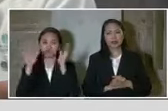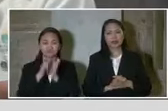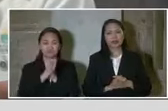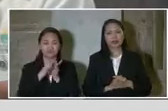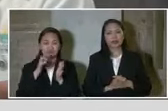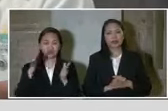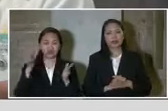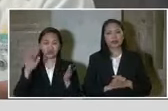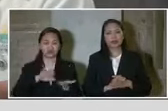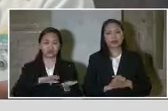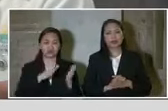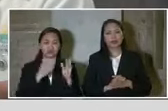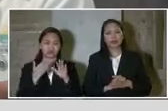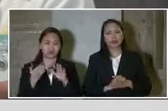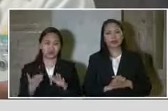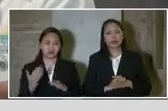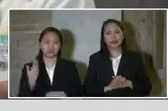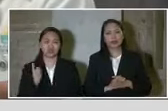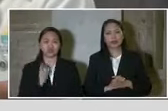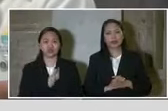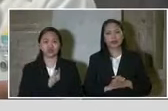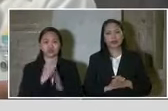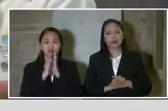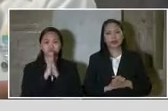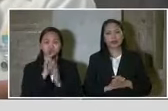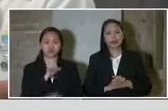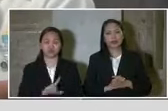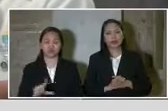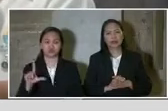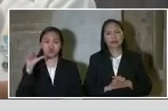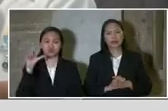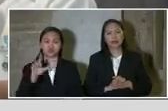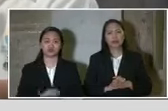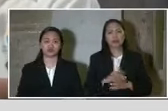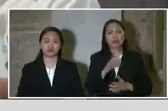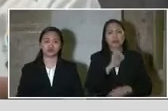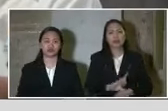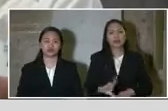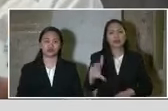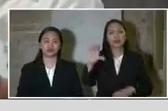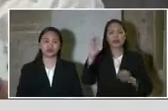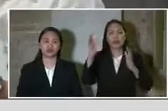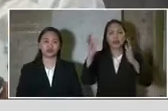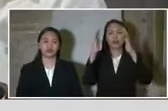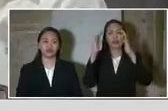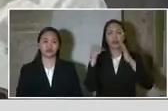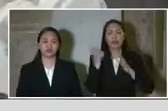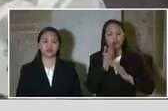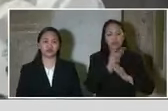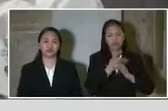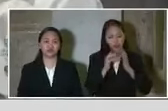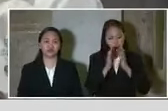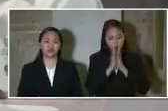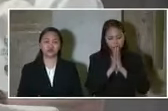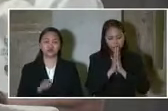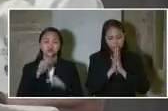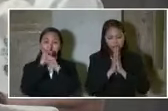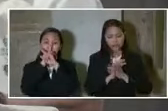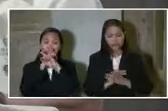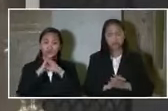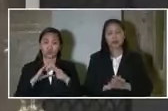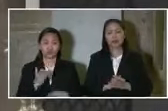departed, let us pray to the Lord. Lord, hear our prayer. In silence,